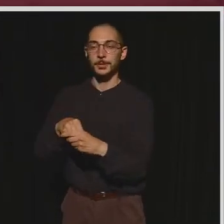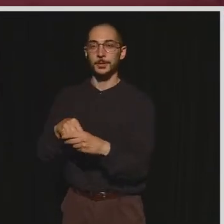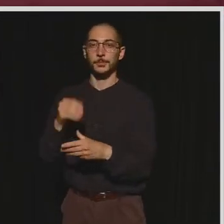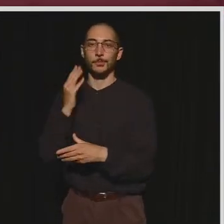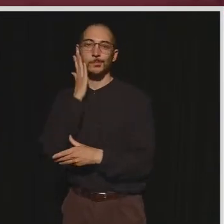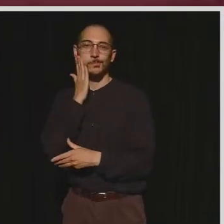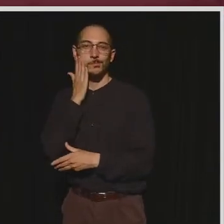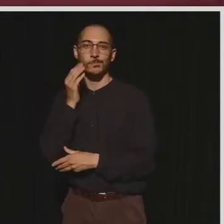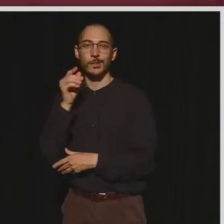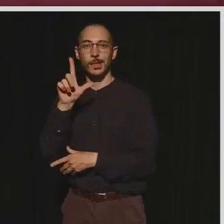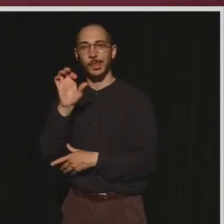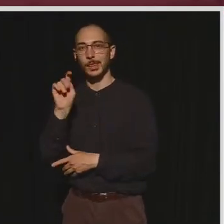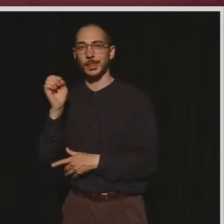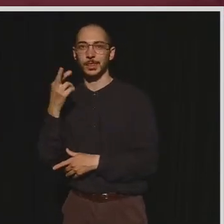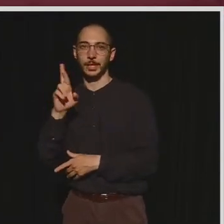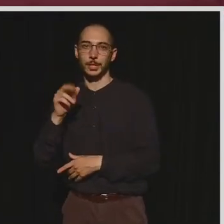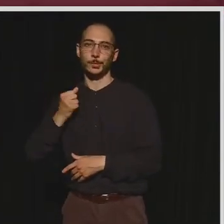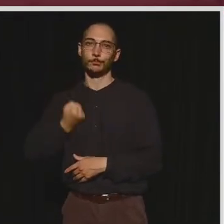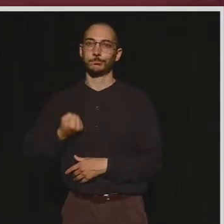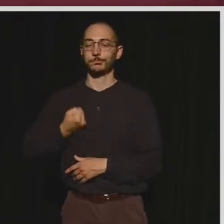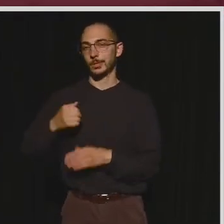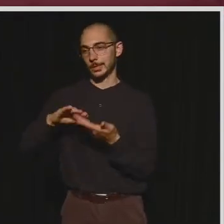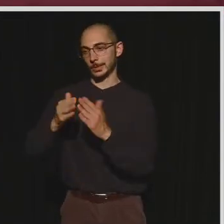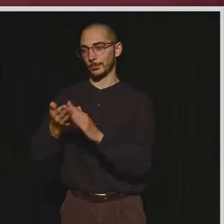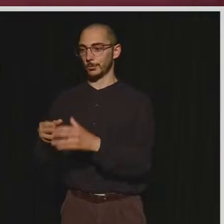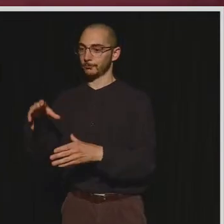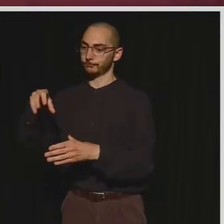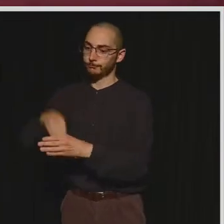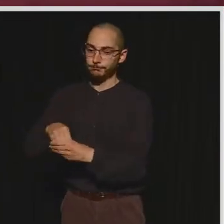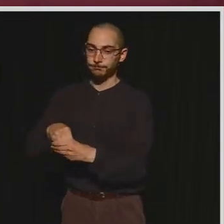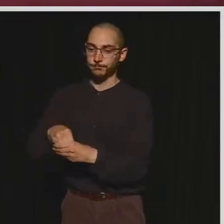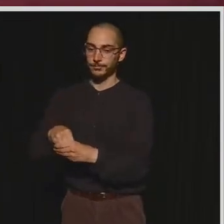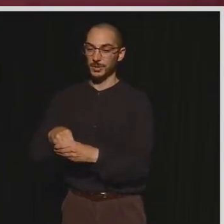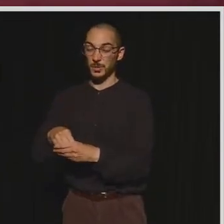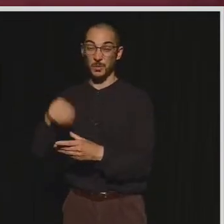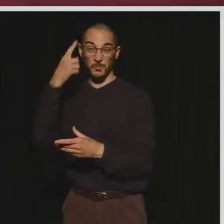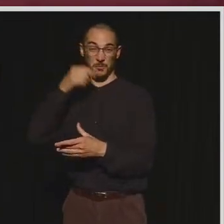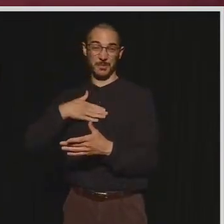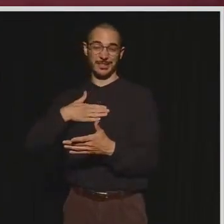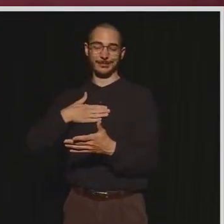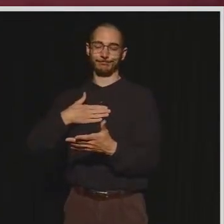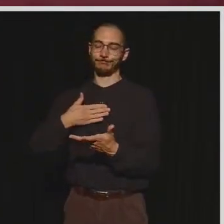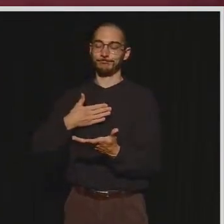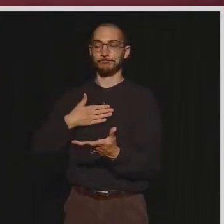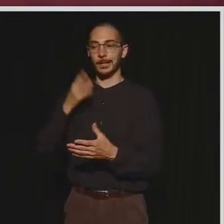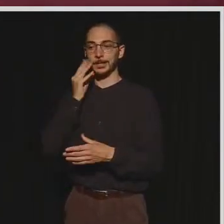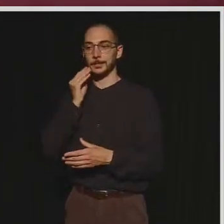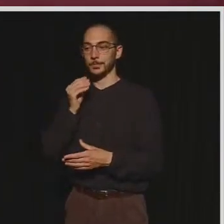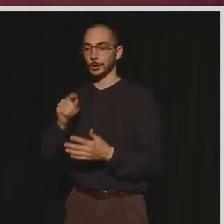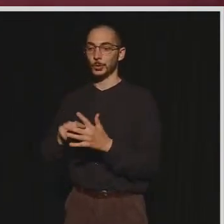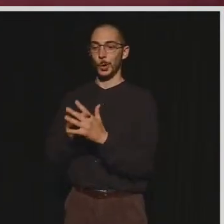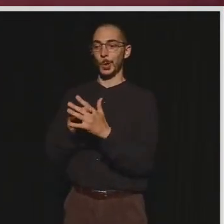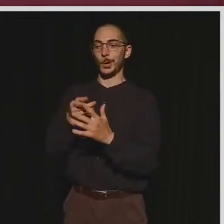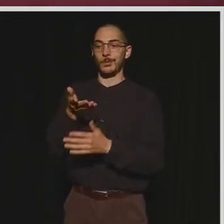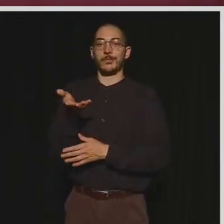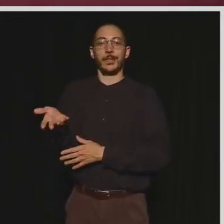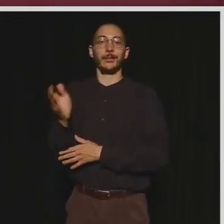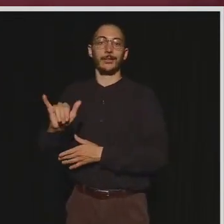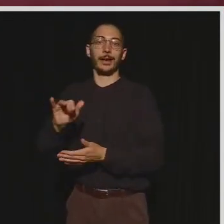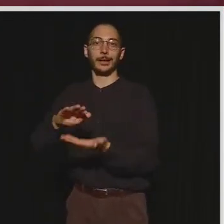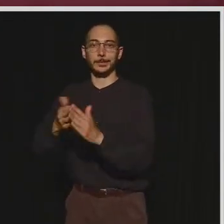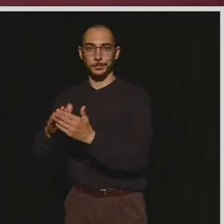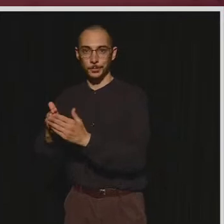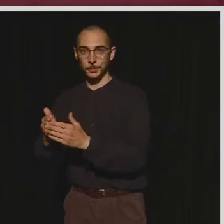many ways continues as a really core piece of my identity. I mean, you can see that I've got, I'm head to toe here